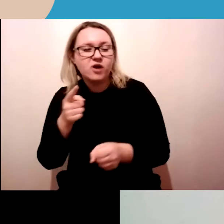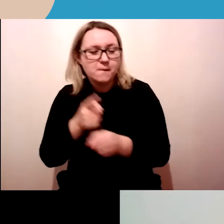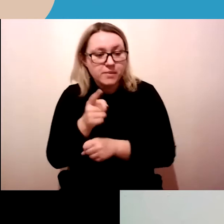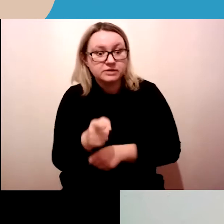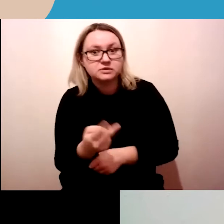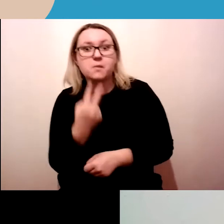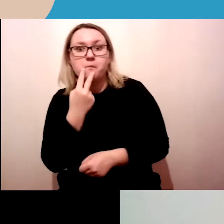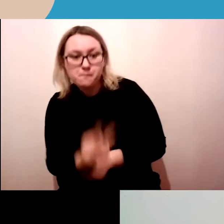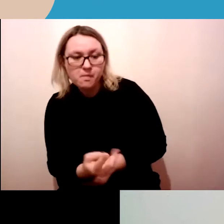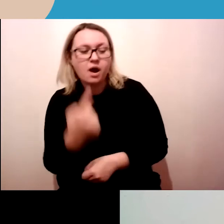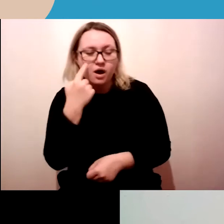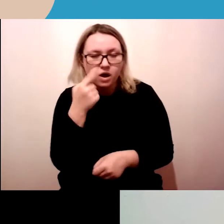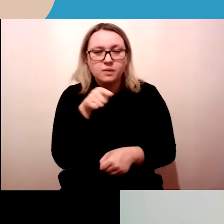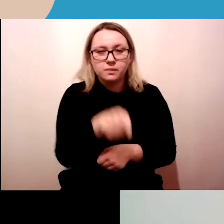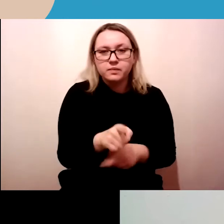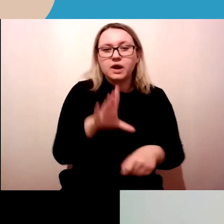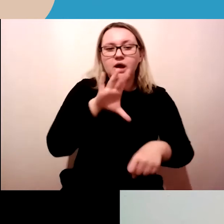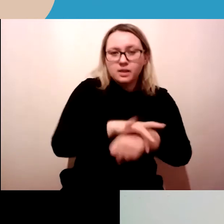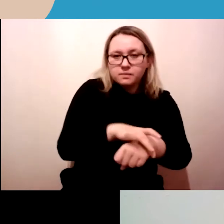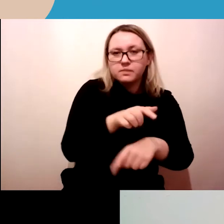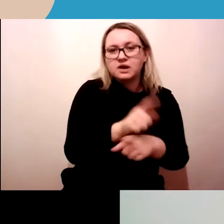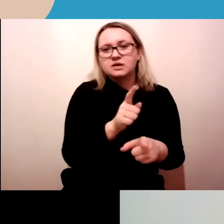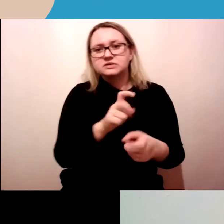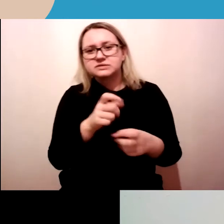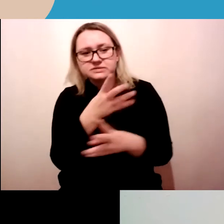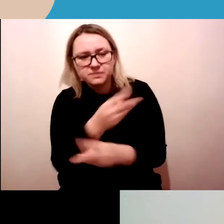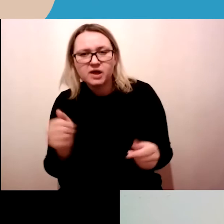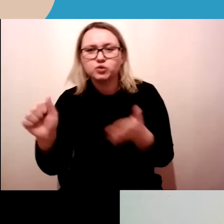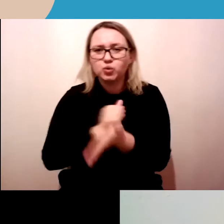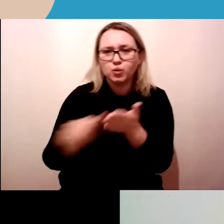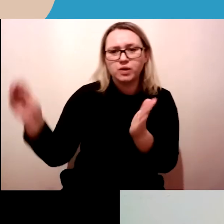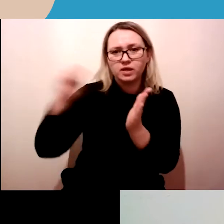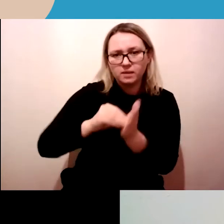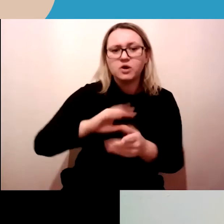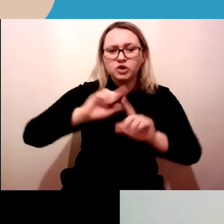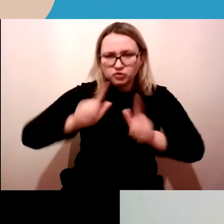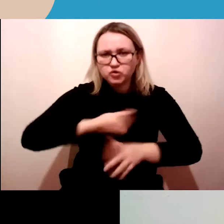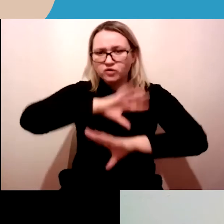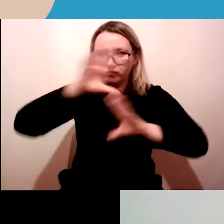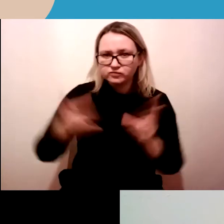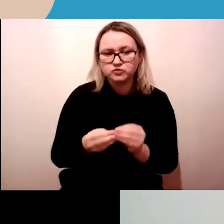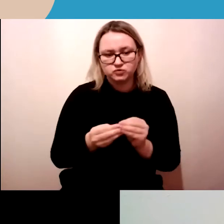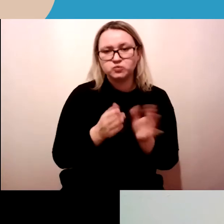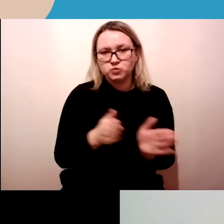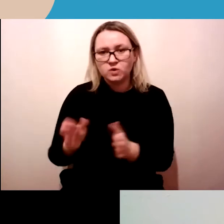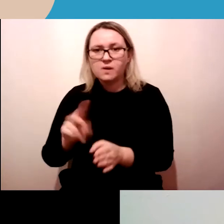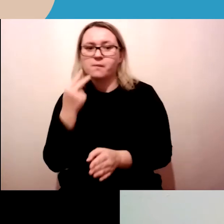of adults in stopping, recognizing, addressing, and documenting the